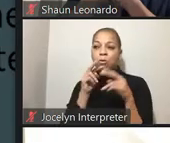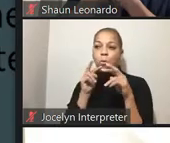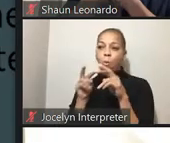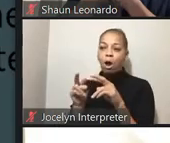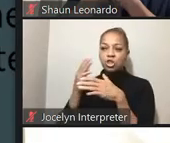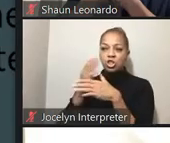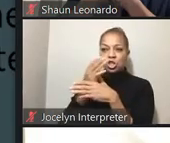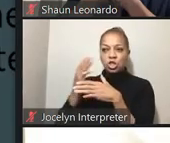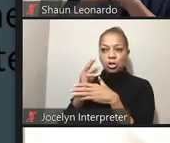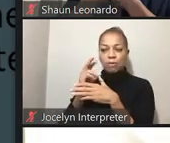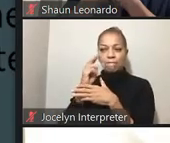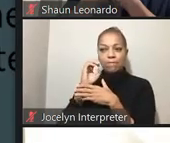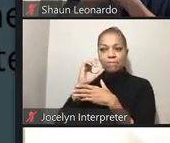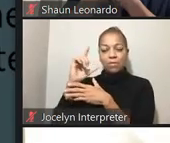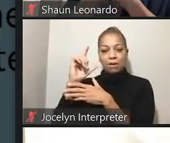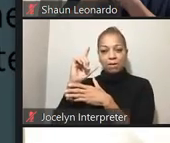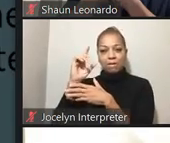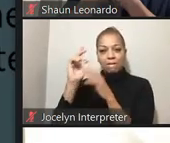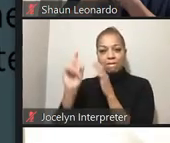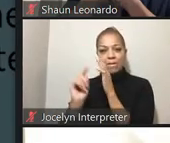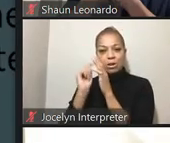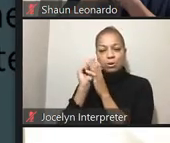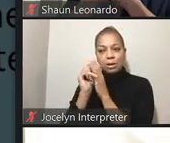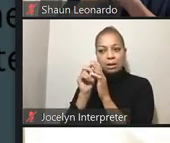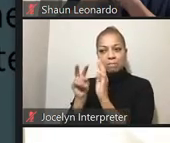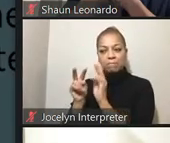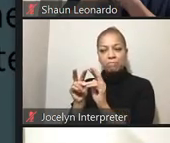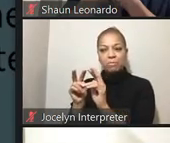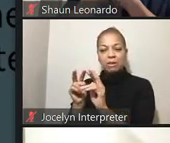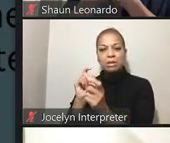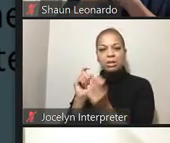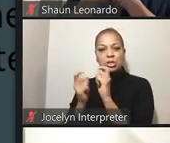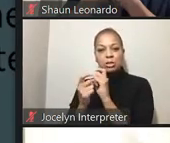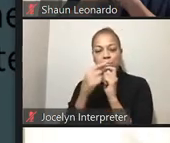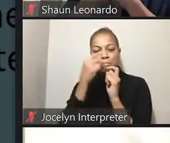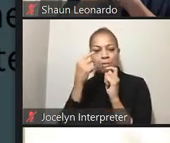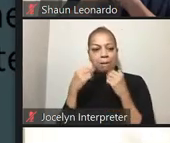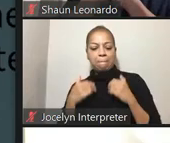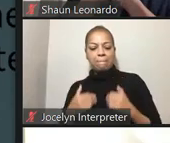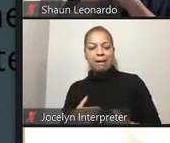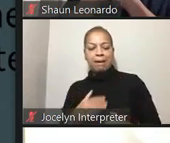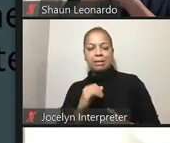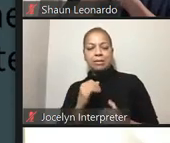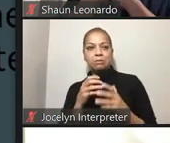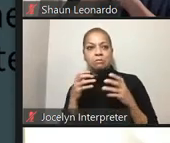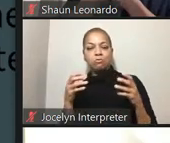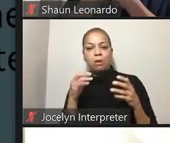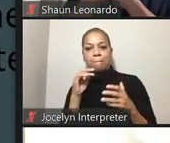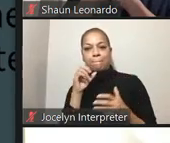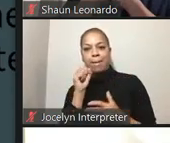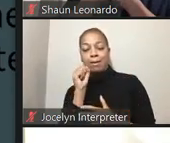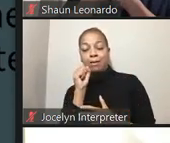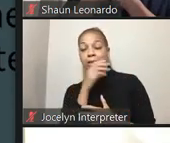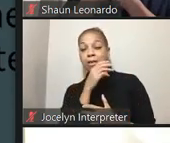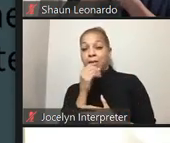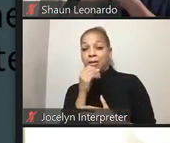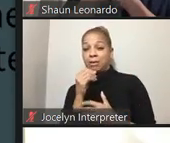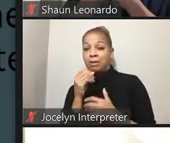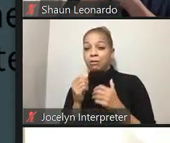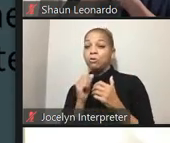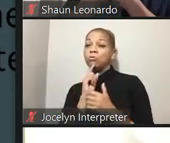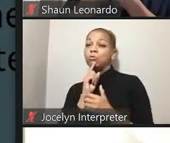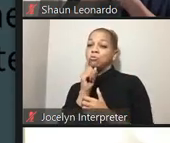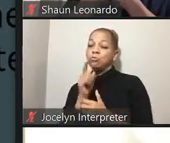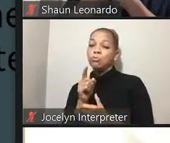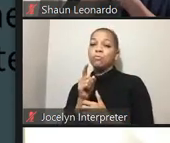turns Black bodies into a de-individuated mass. And even the most truthful accounts of